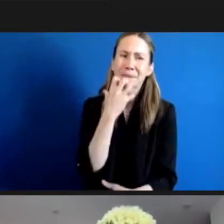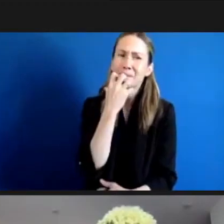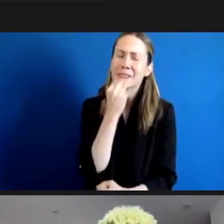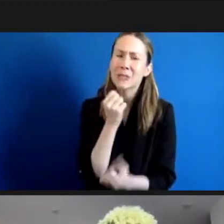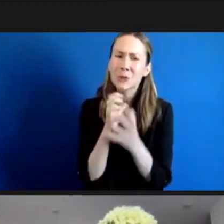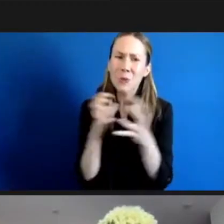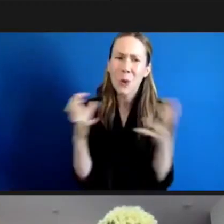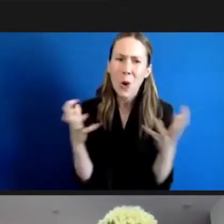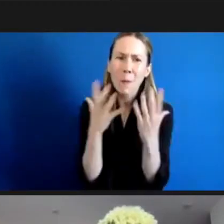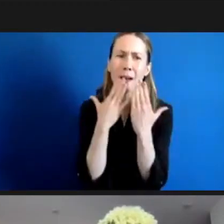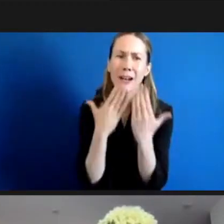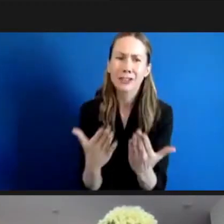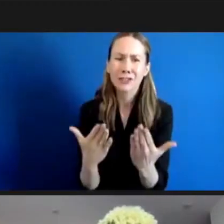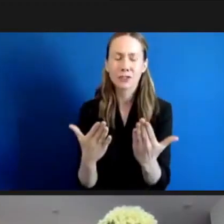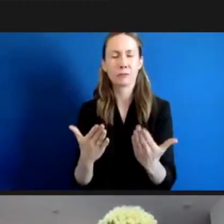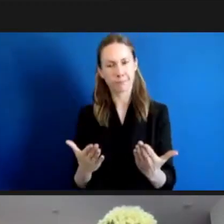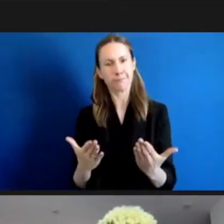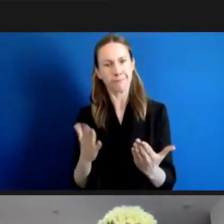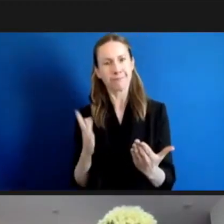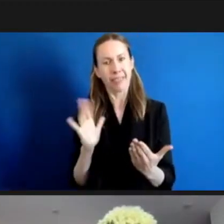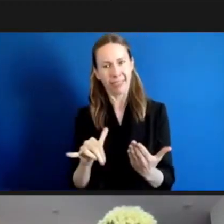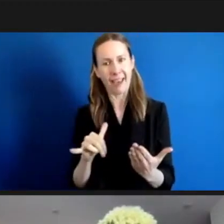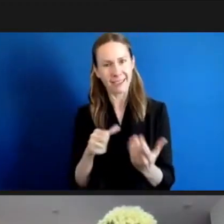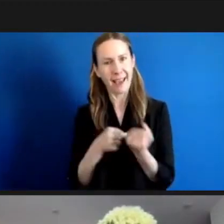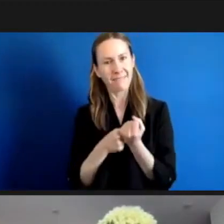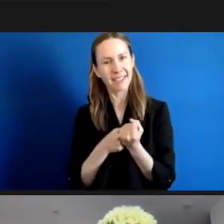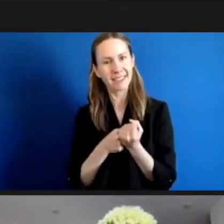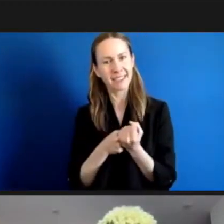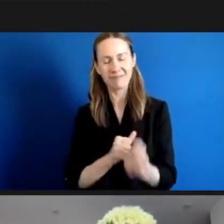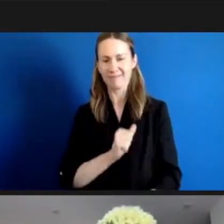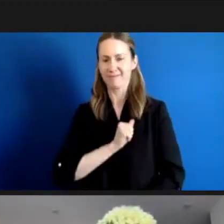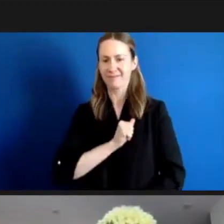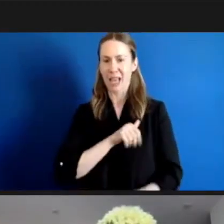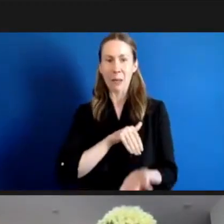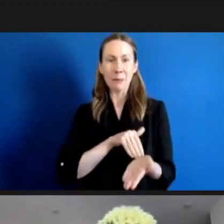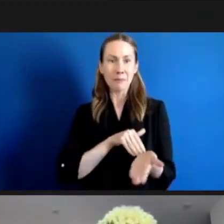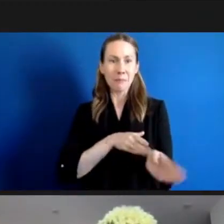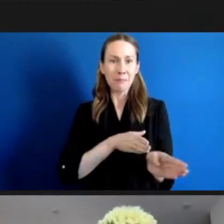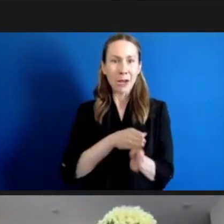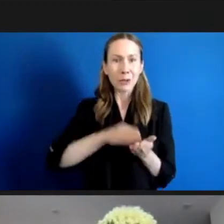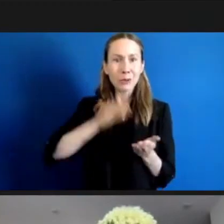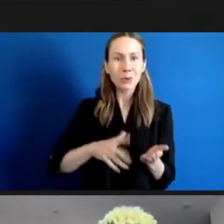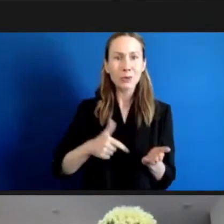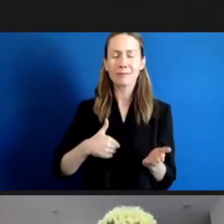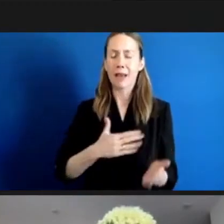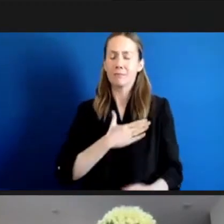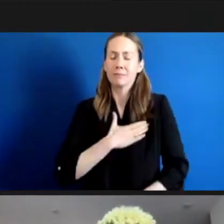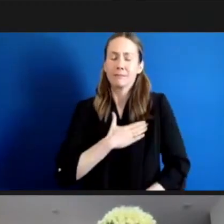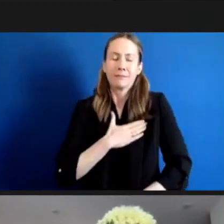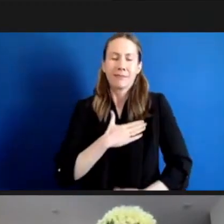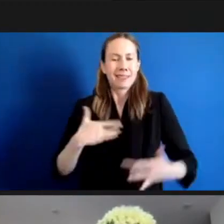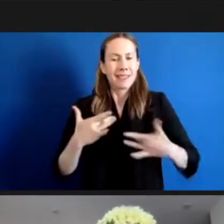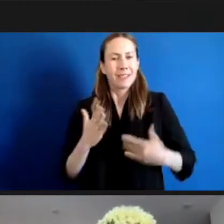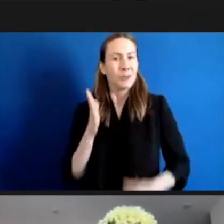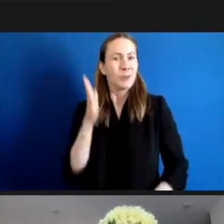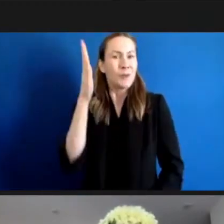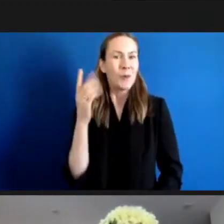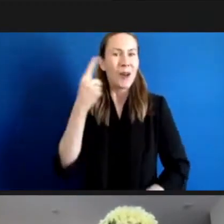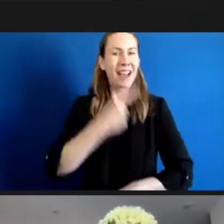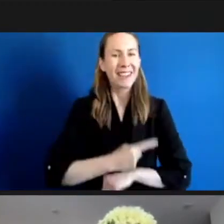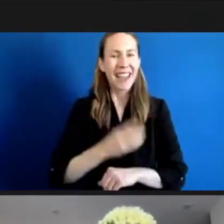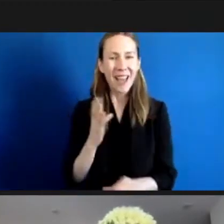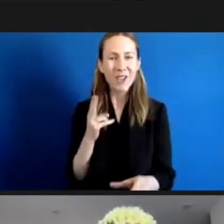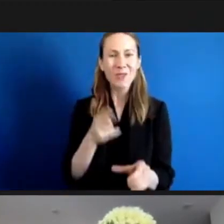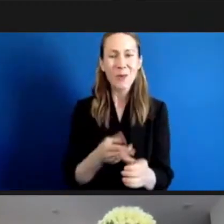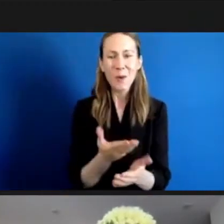And so as a medical student, I'm so heartened and excited to be joining one day amongst